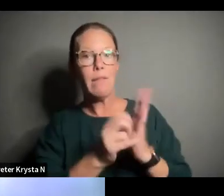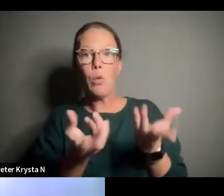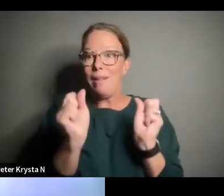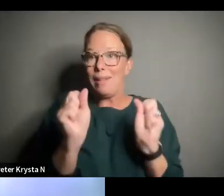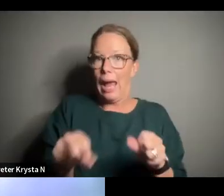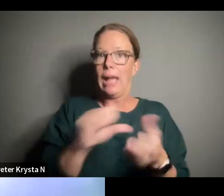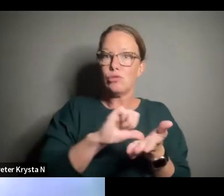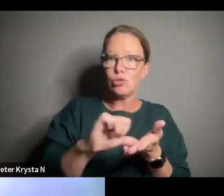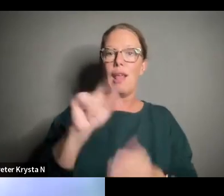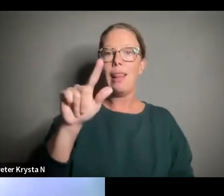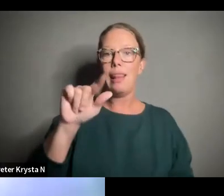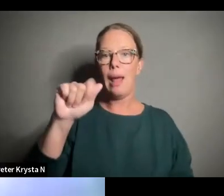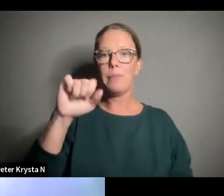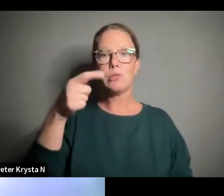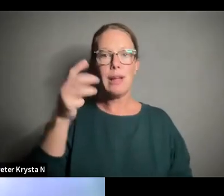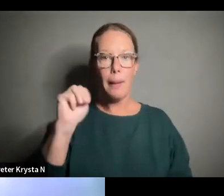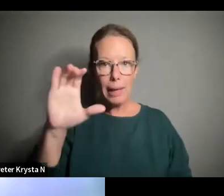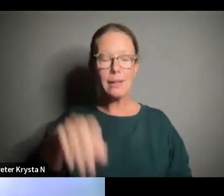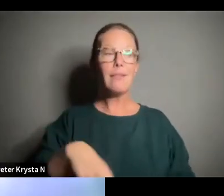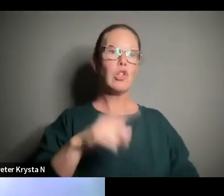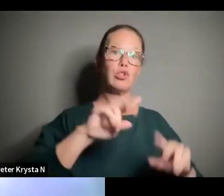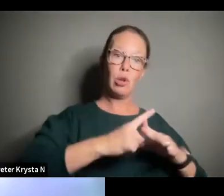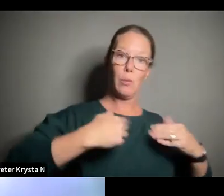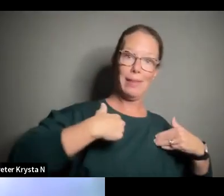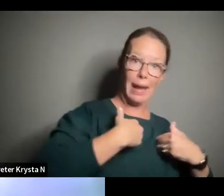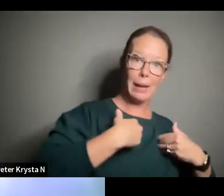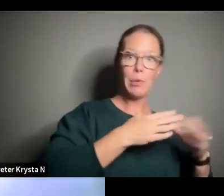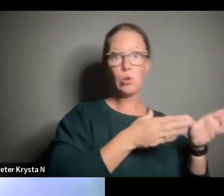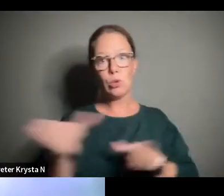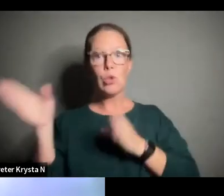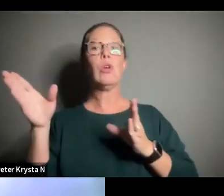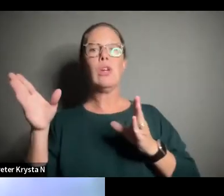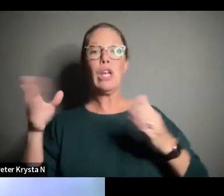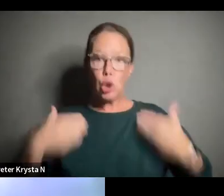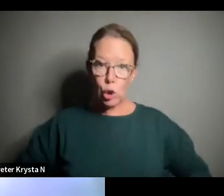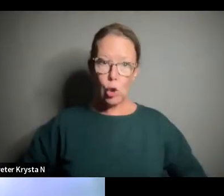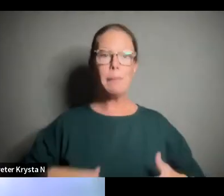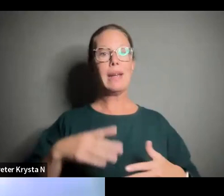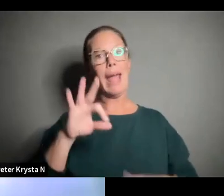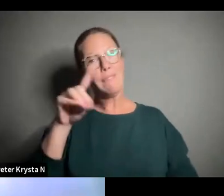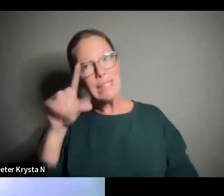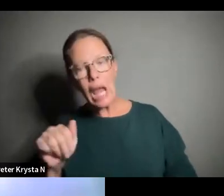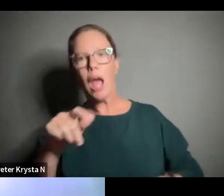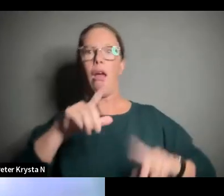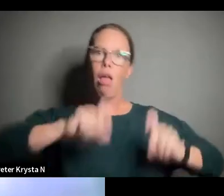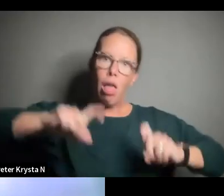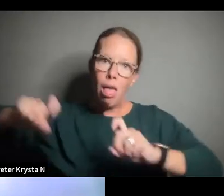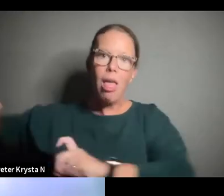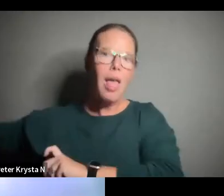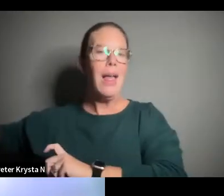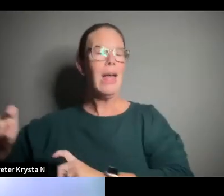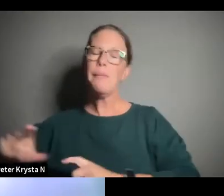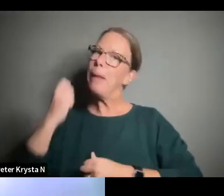and going from an animal model to human model and all the FDA regulatory aspect can take years, as you mentioned. A